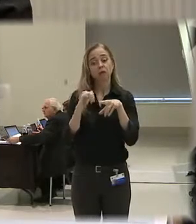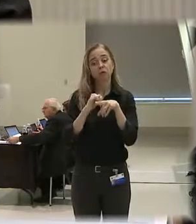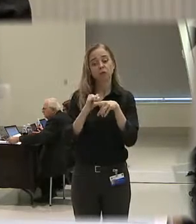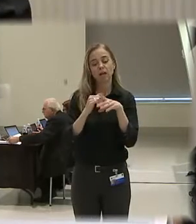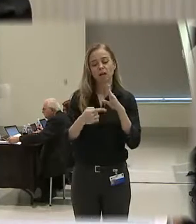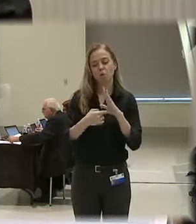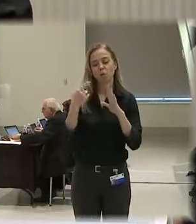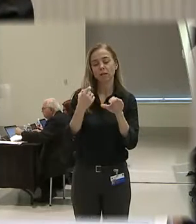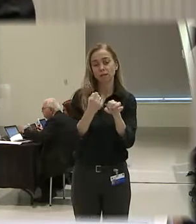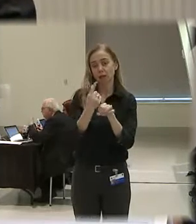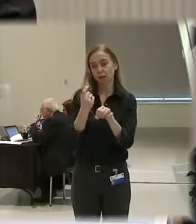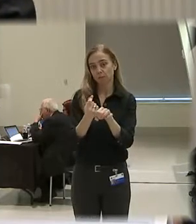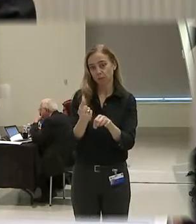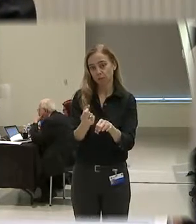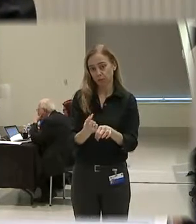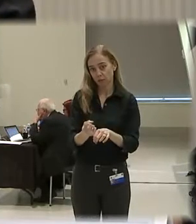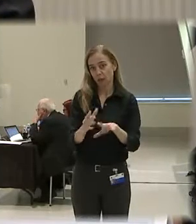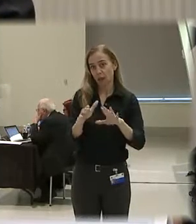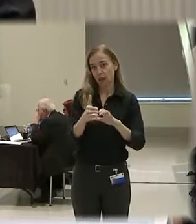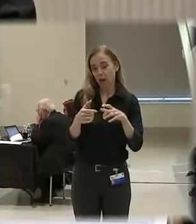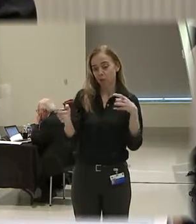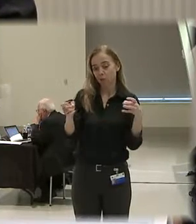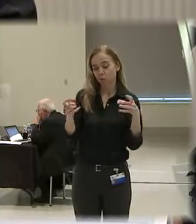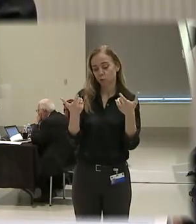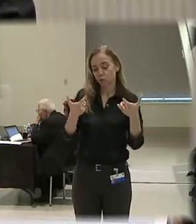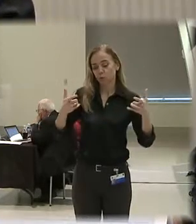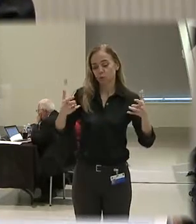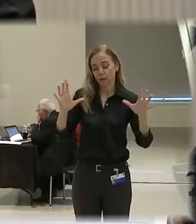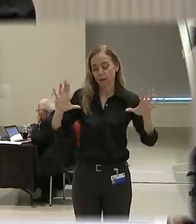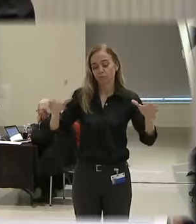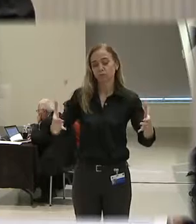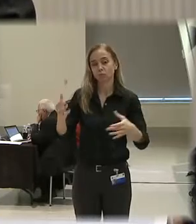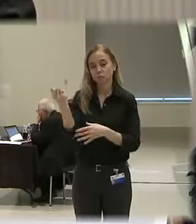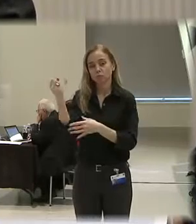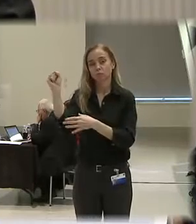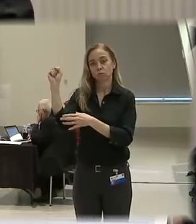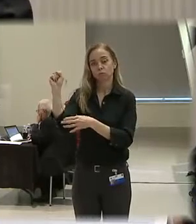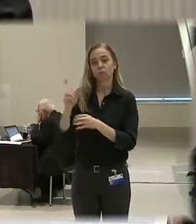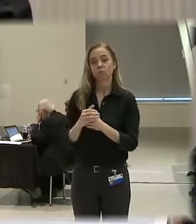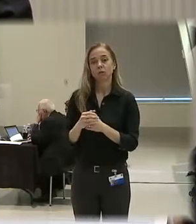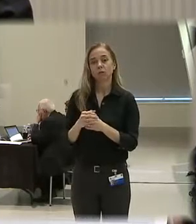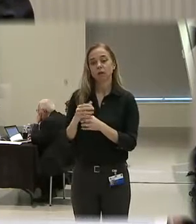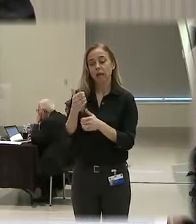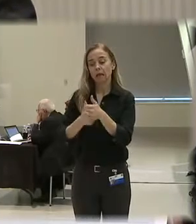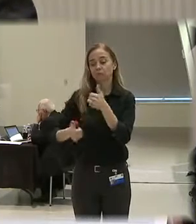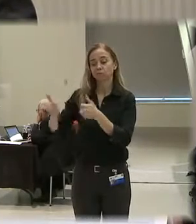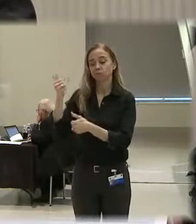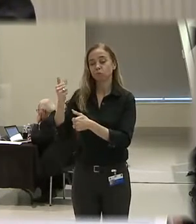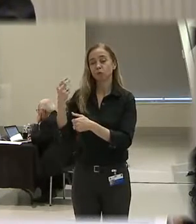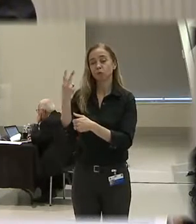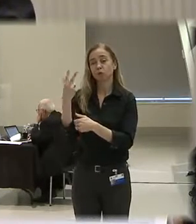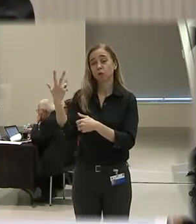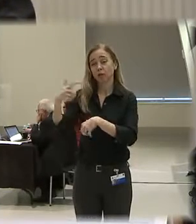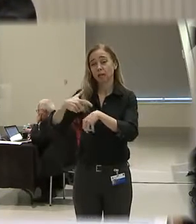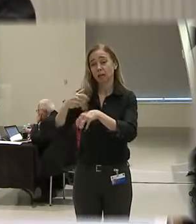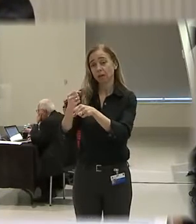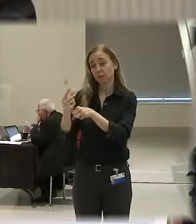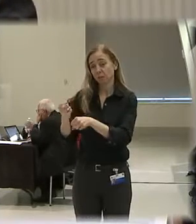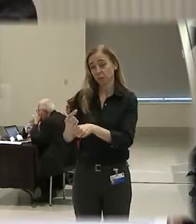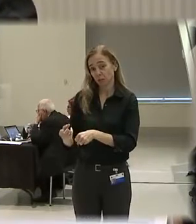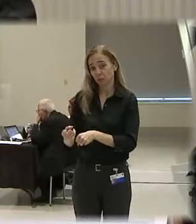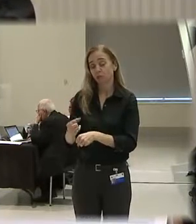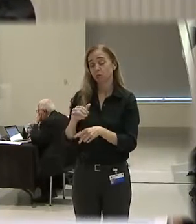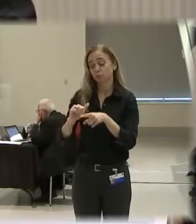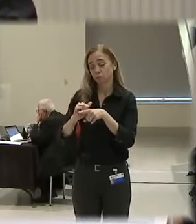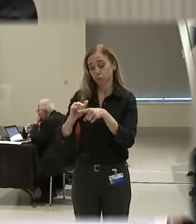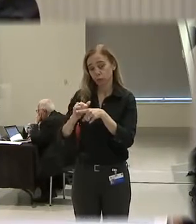once a year on crowd control, and commanders receive training 2 to 3 times a year, including lessons learned from